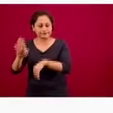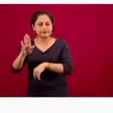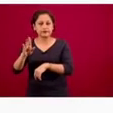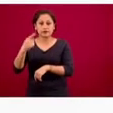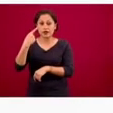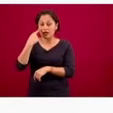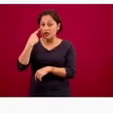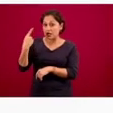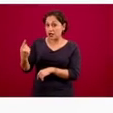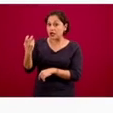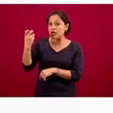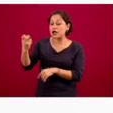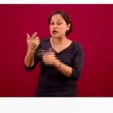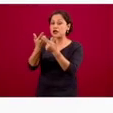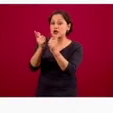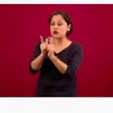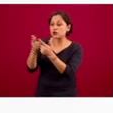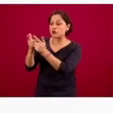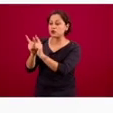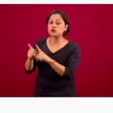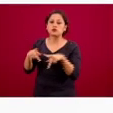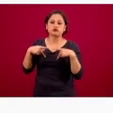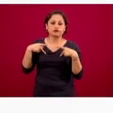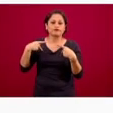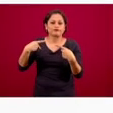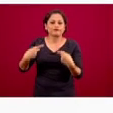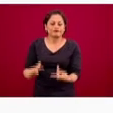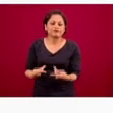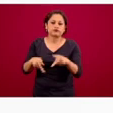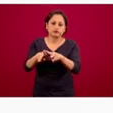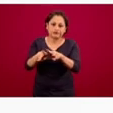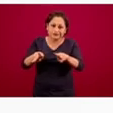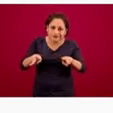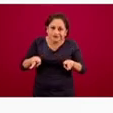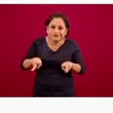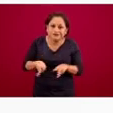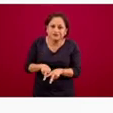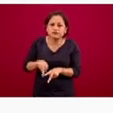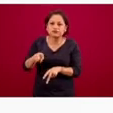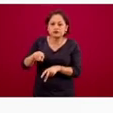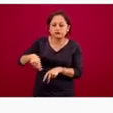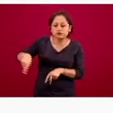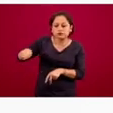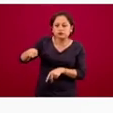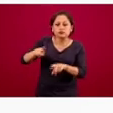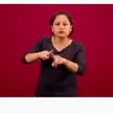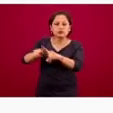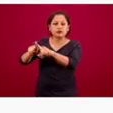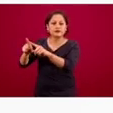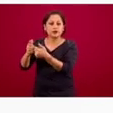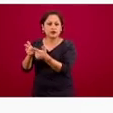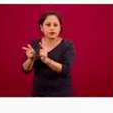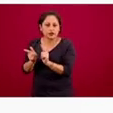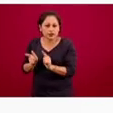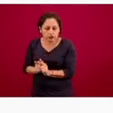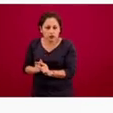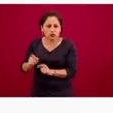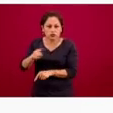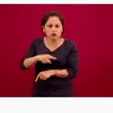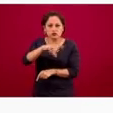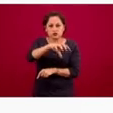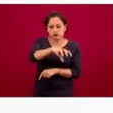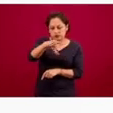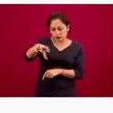our institutions. These are the groups that are most vulnerable in the context of